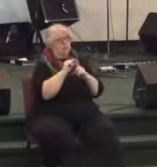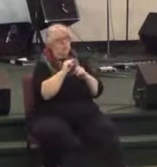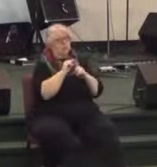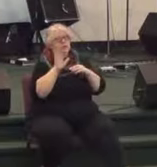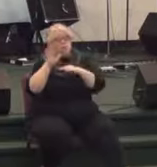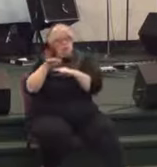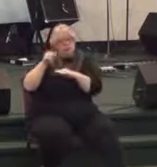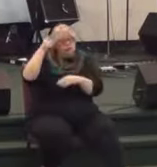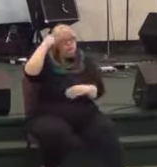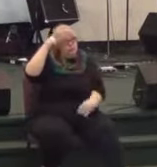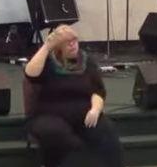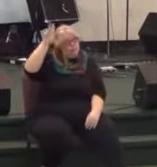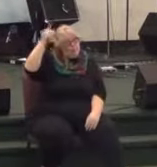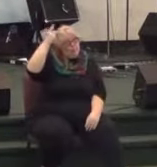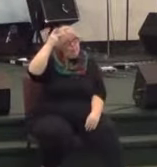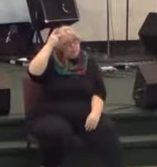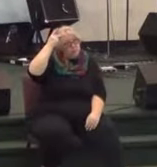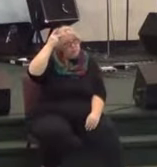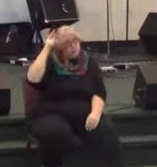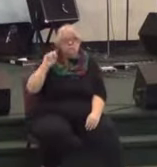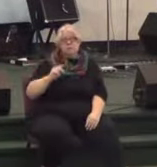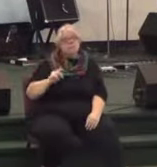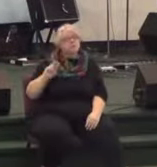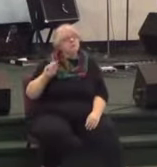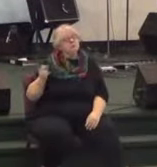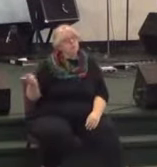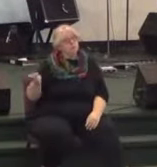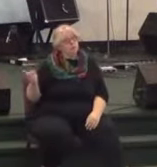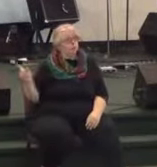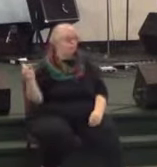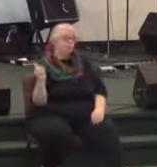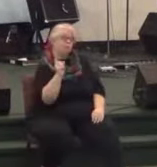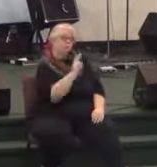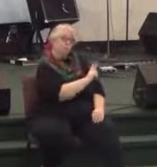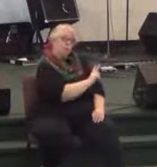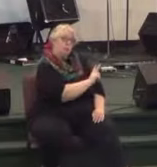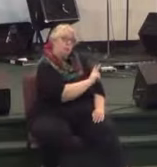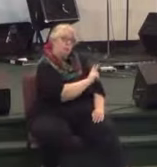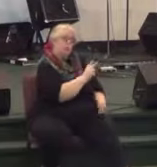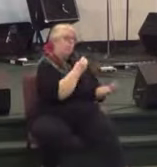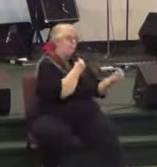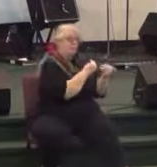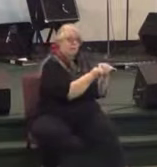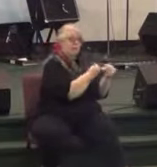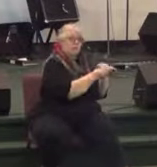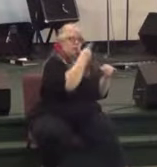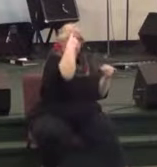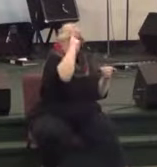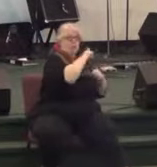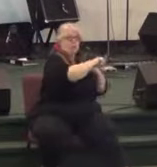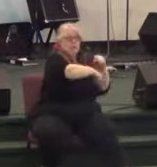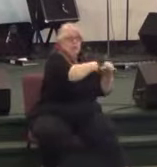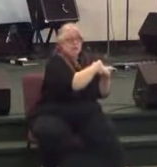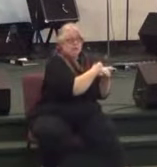Paul comes. And they minister to that congregation for a year constantly. And I don't